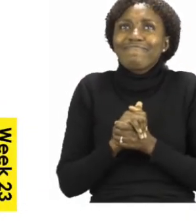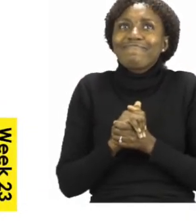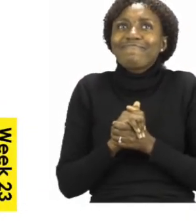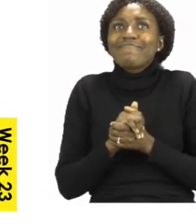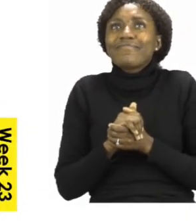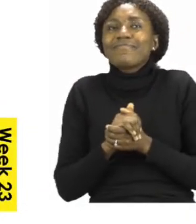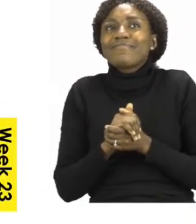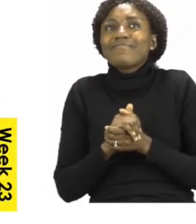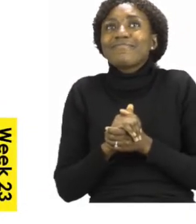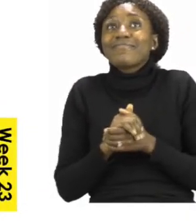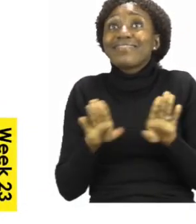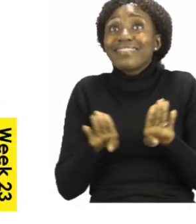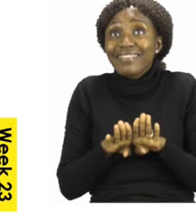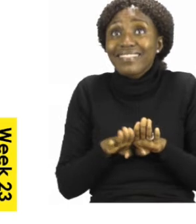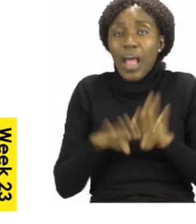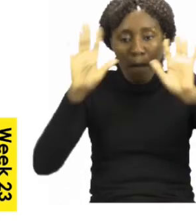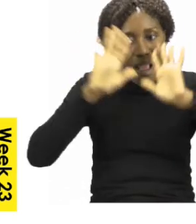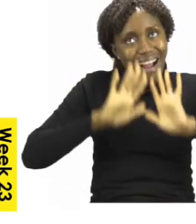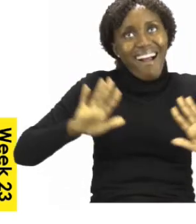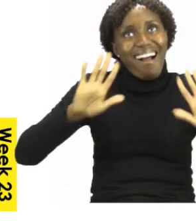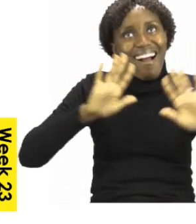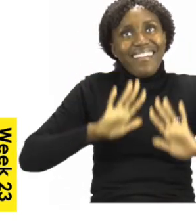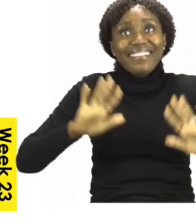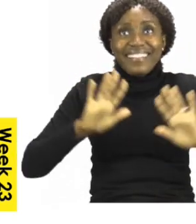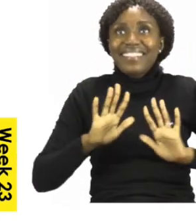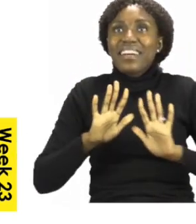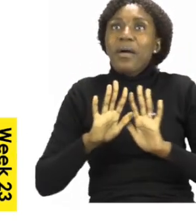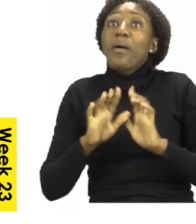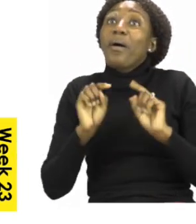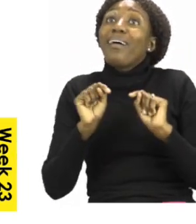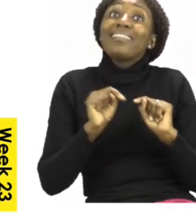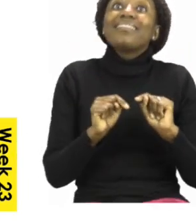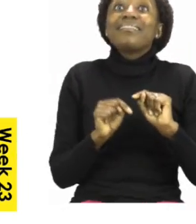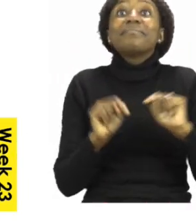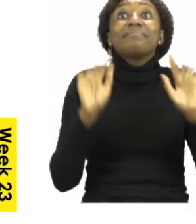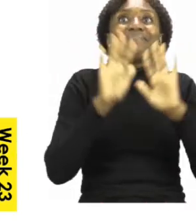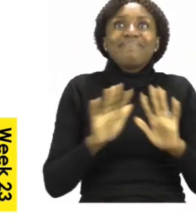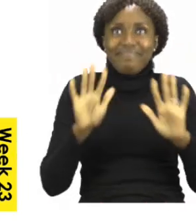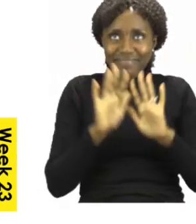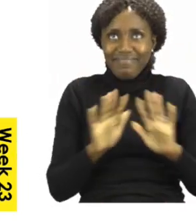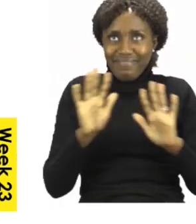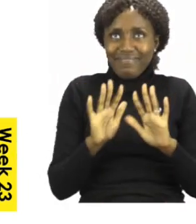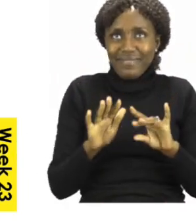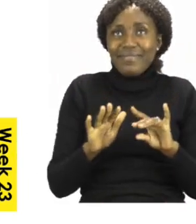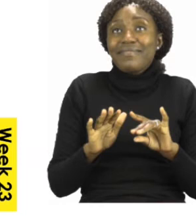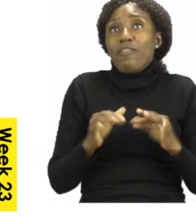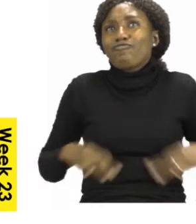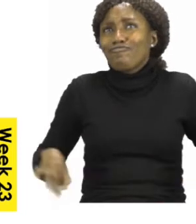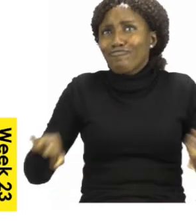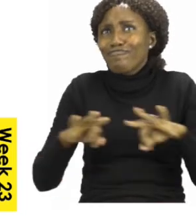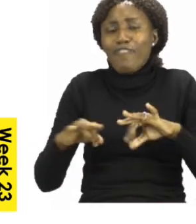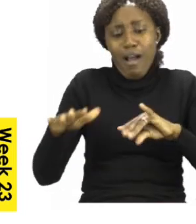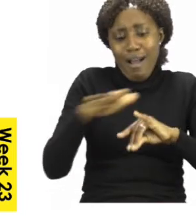doing some coloring. And today, we're going to be coloring some farm animals.